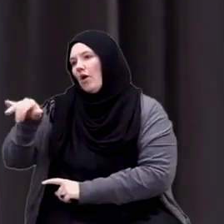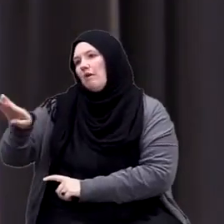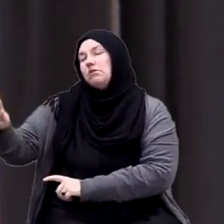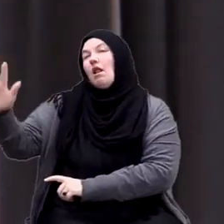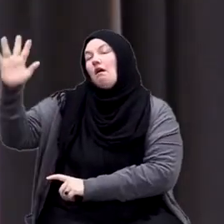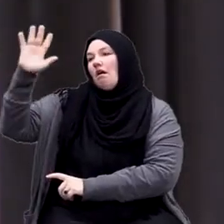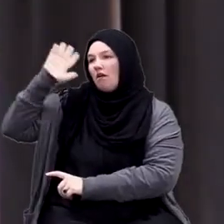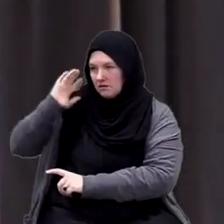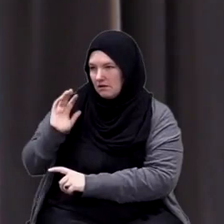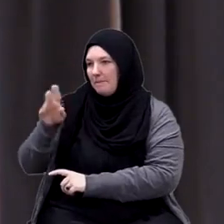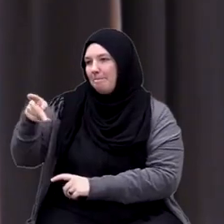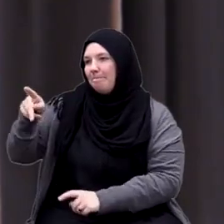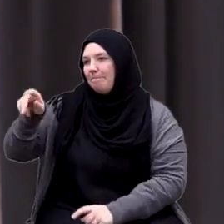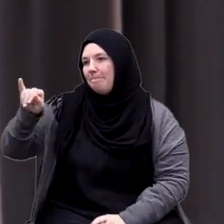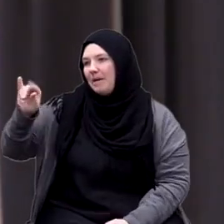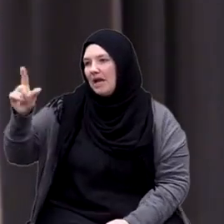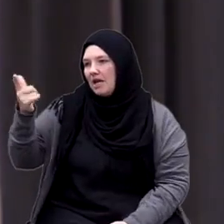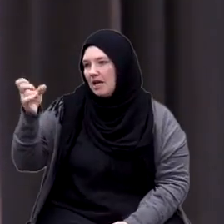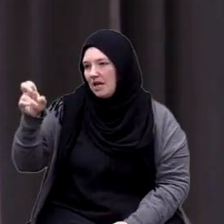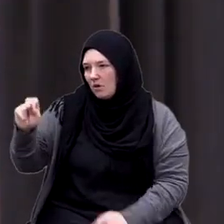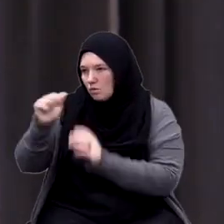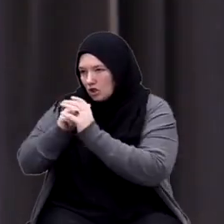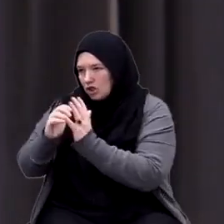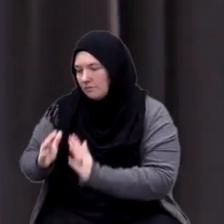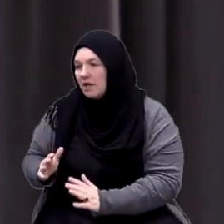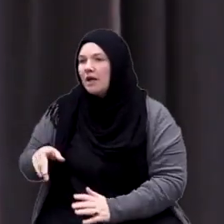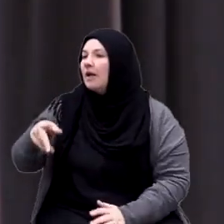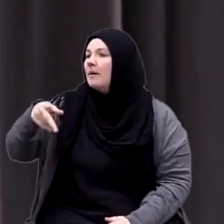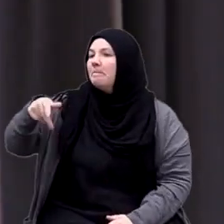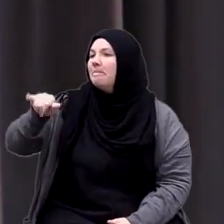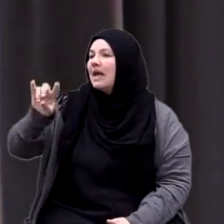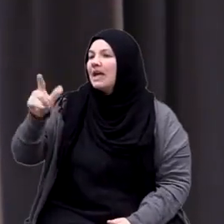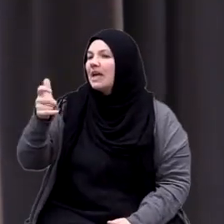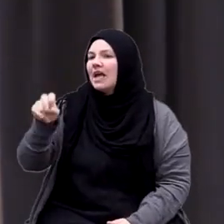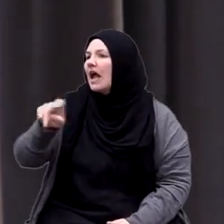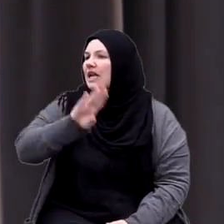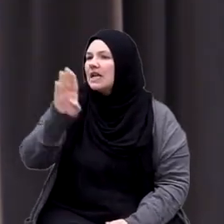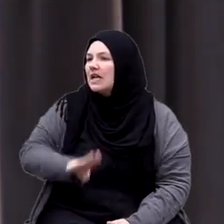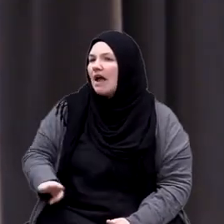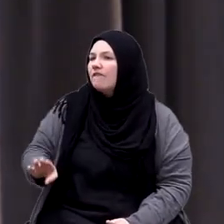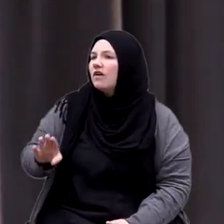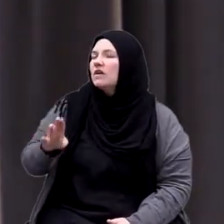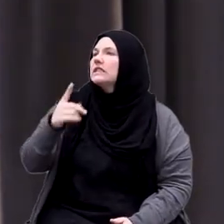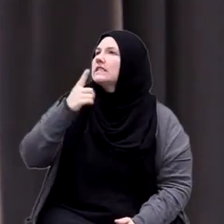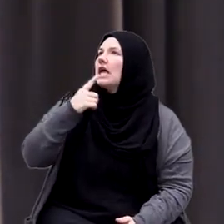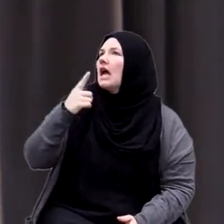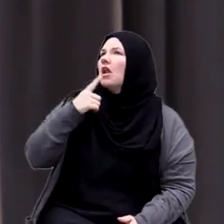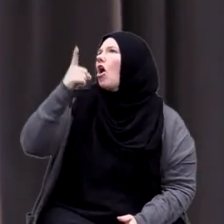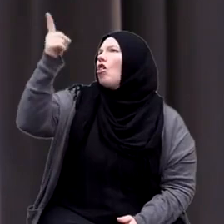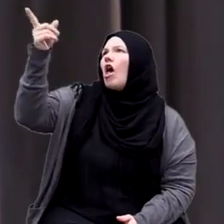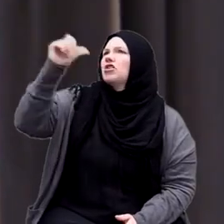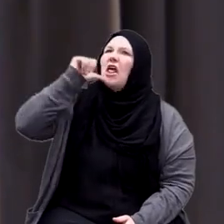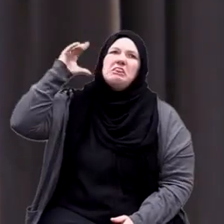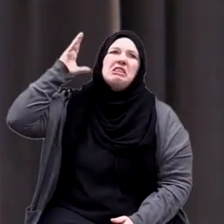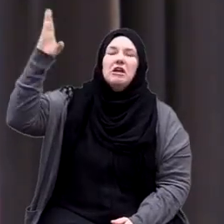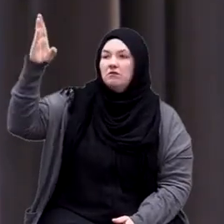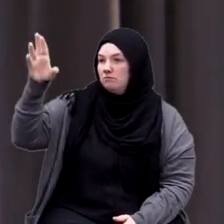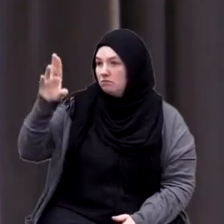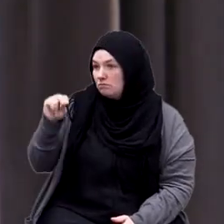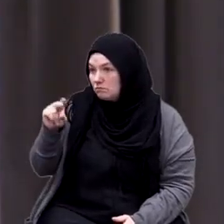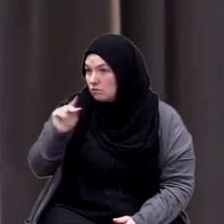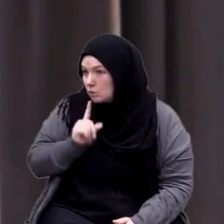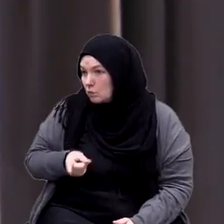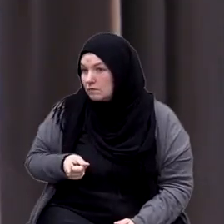In the sense that the pagans never denied the existence of Allah. I get calls from young